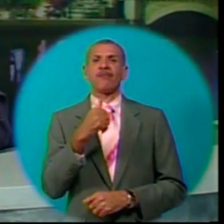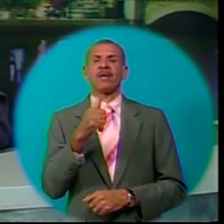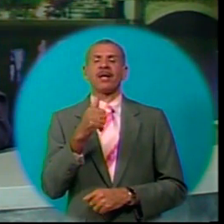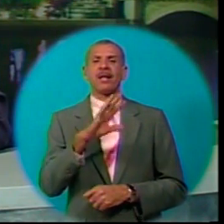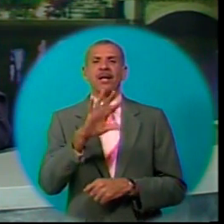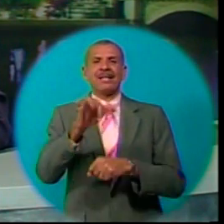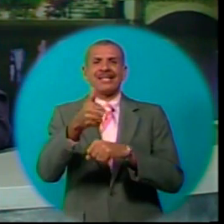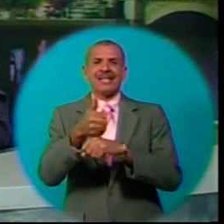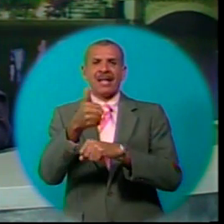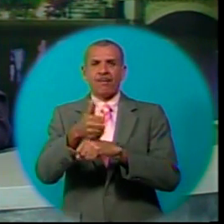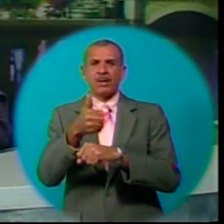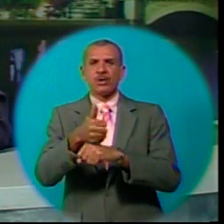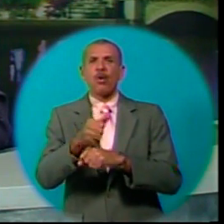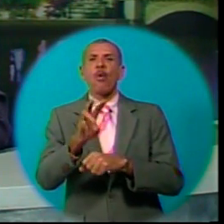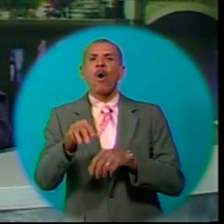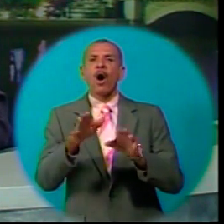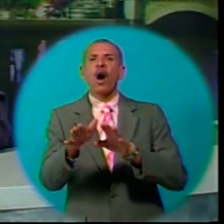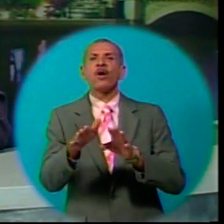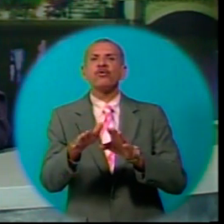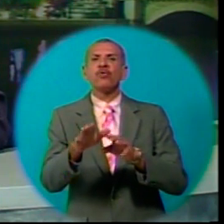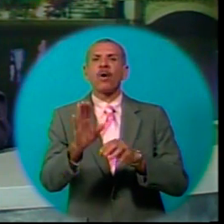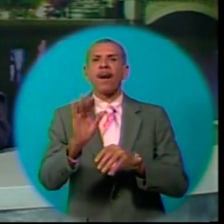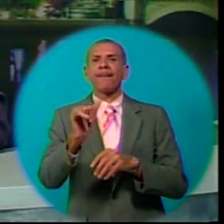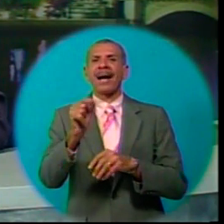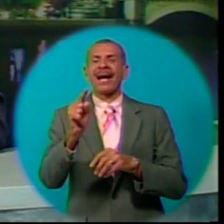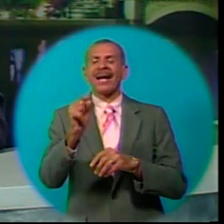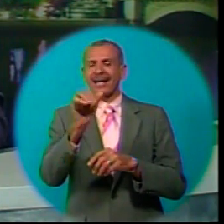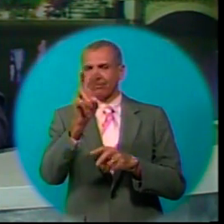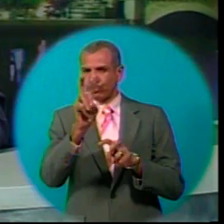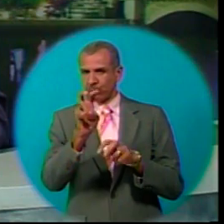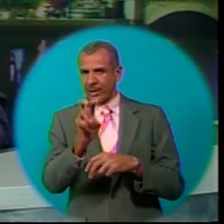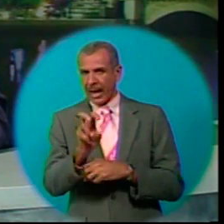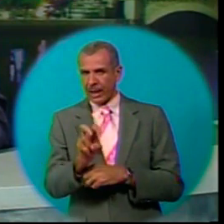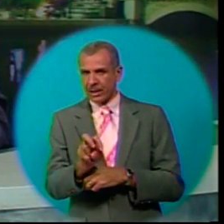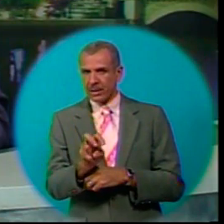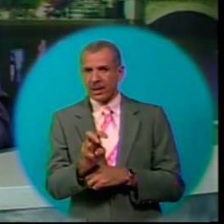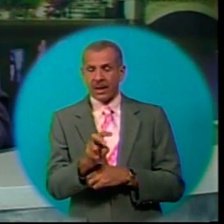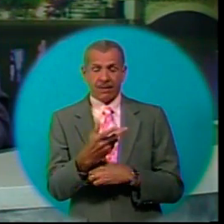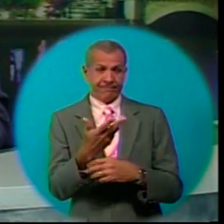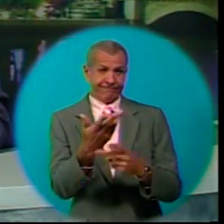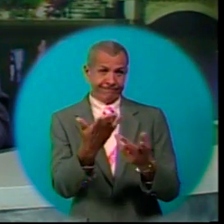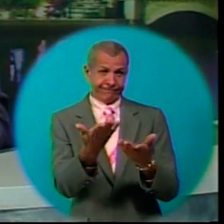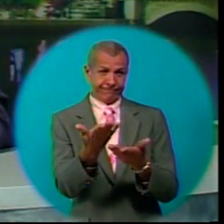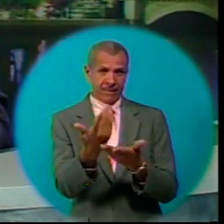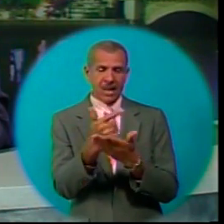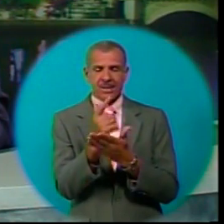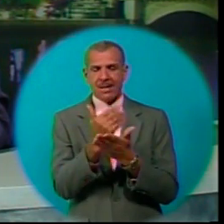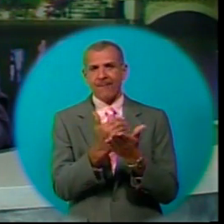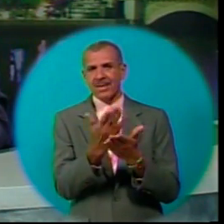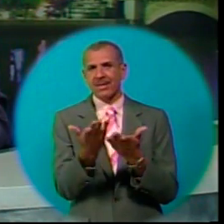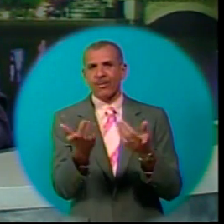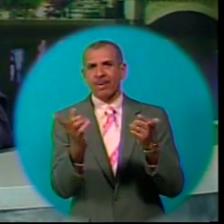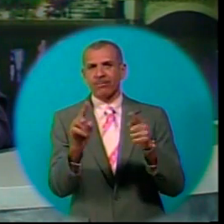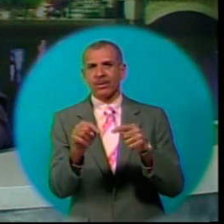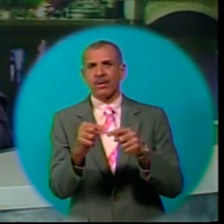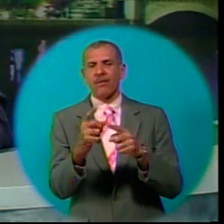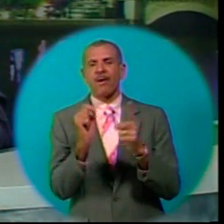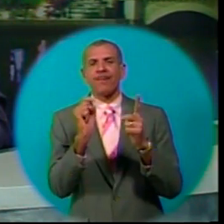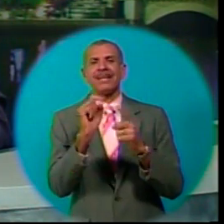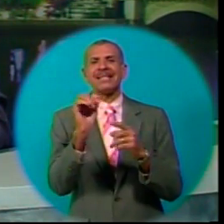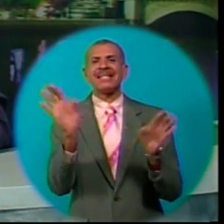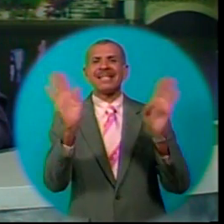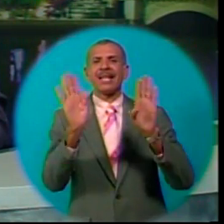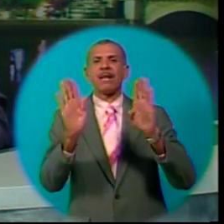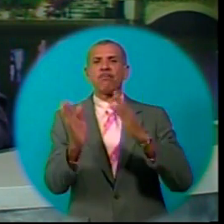walk-through and bag scanners, as well as increase the number of security guards at the facility. Some of the measures will go into effect from